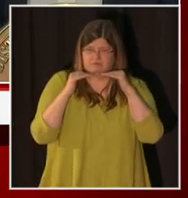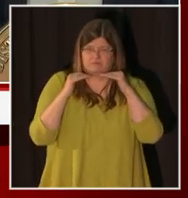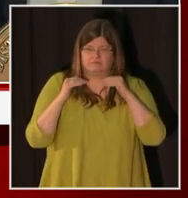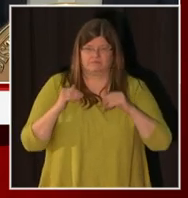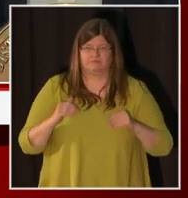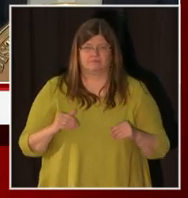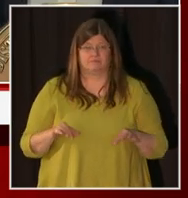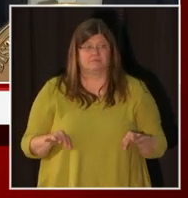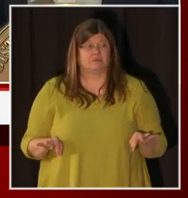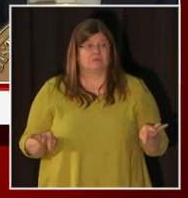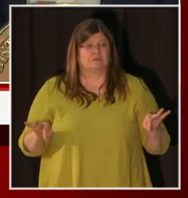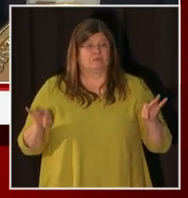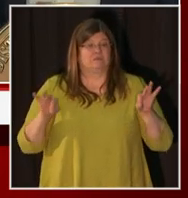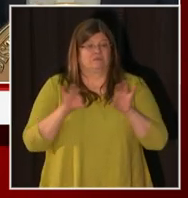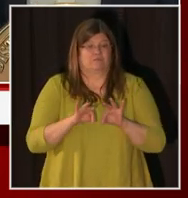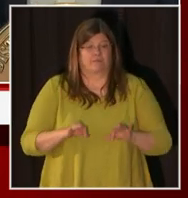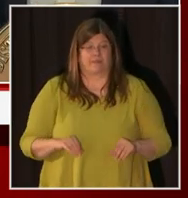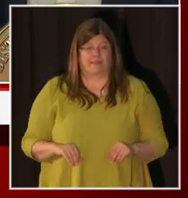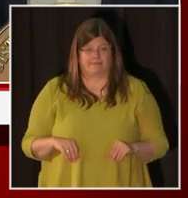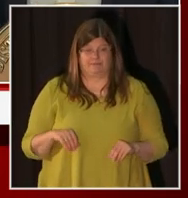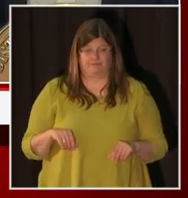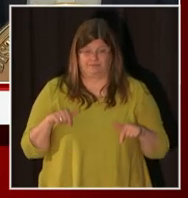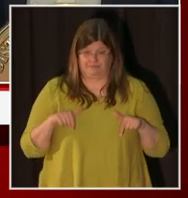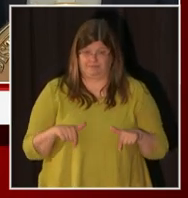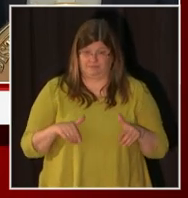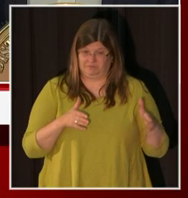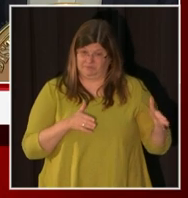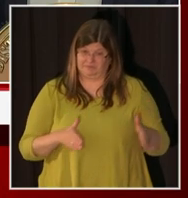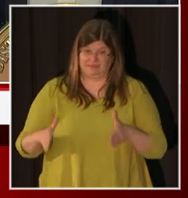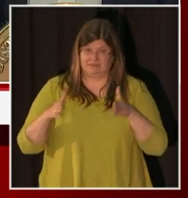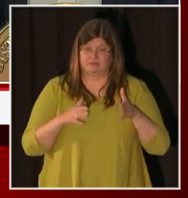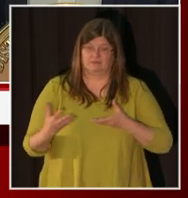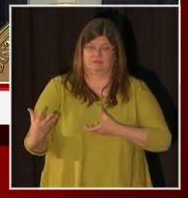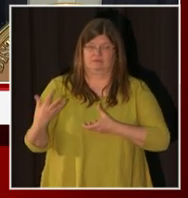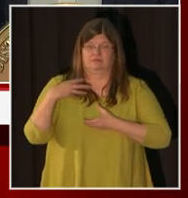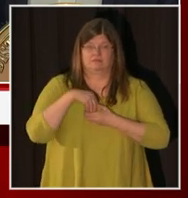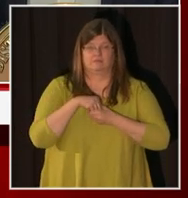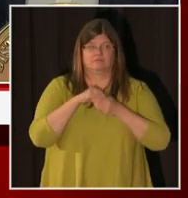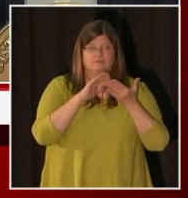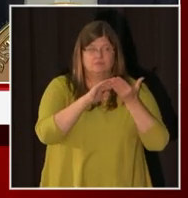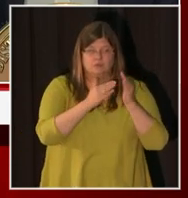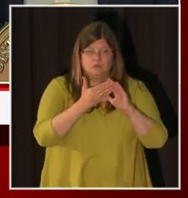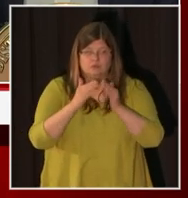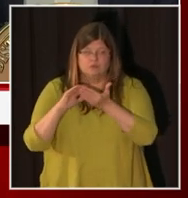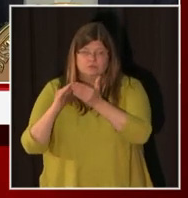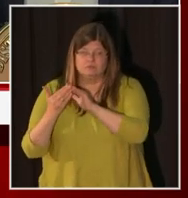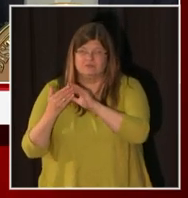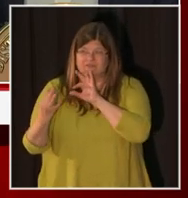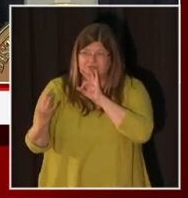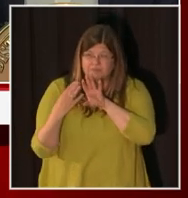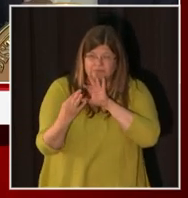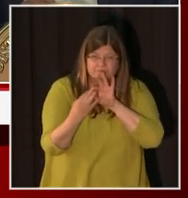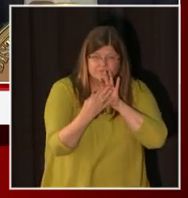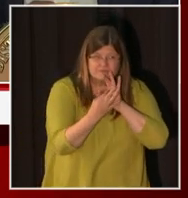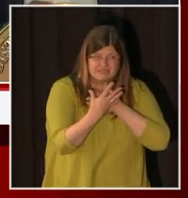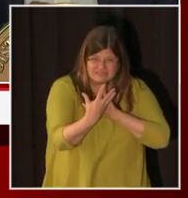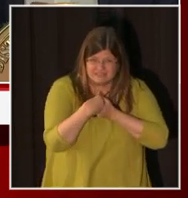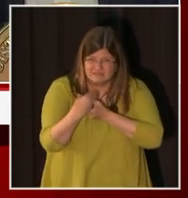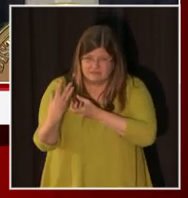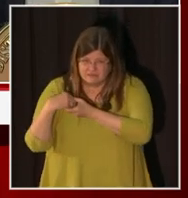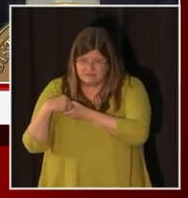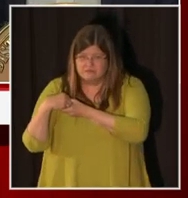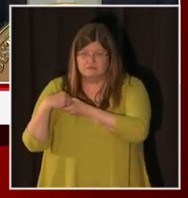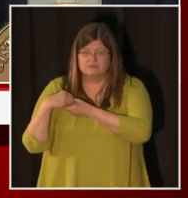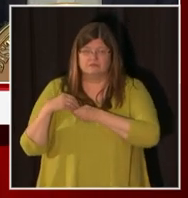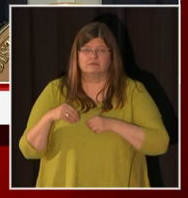to reopen the city are community-driven and informed by community voices. And so just as the government cannot